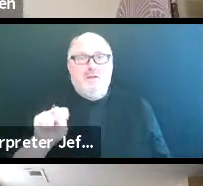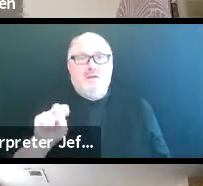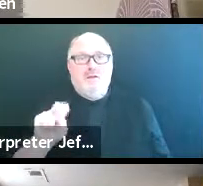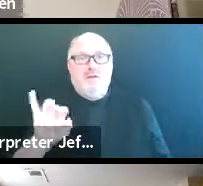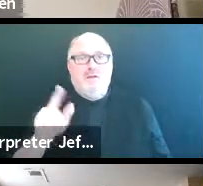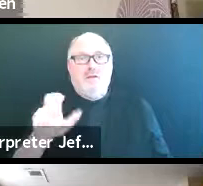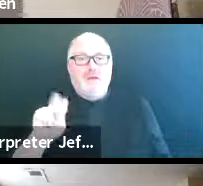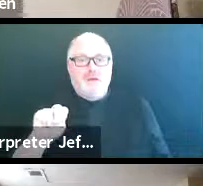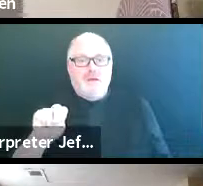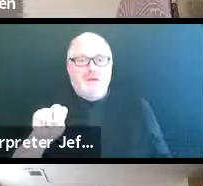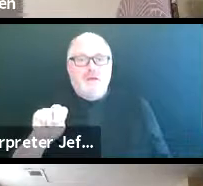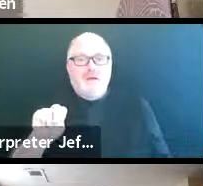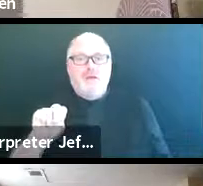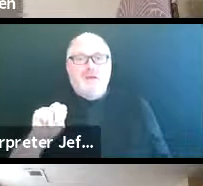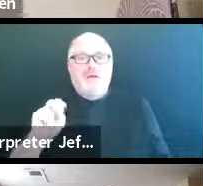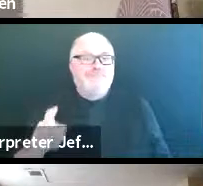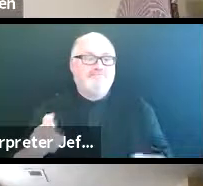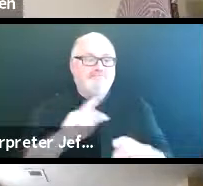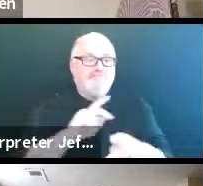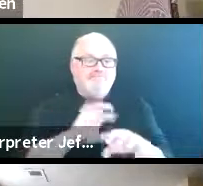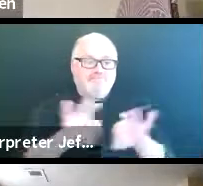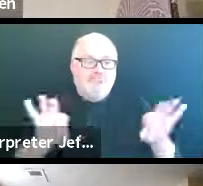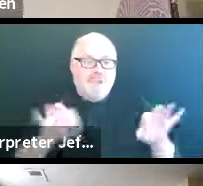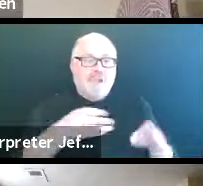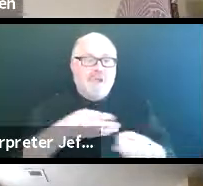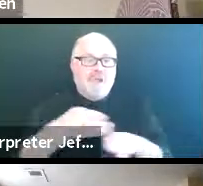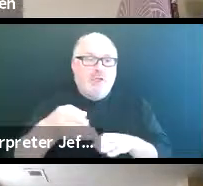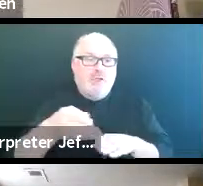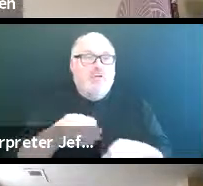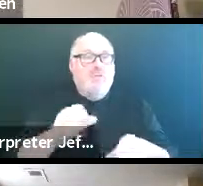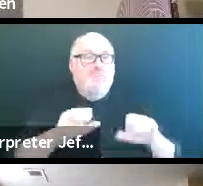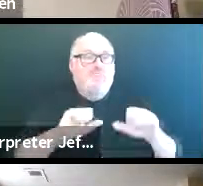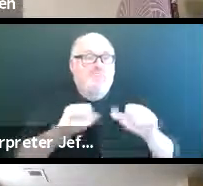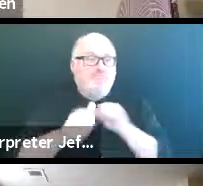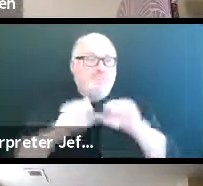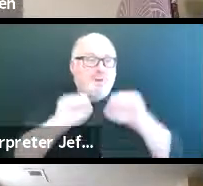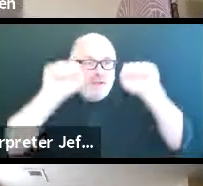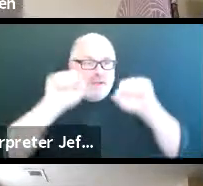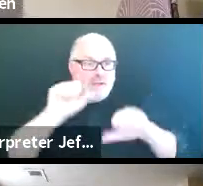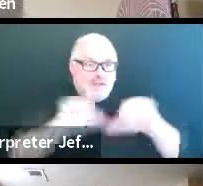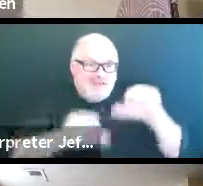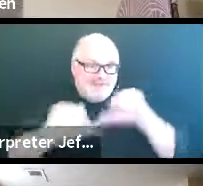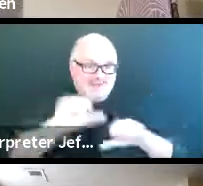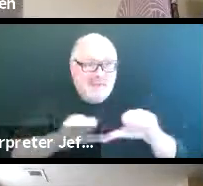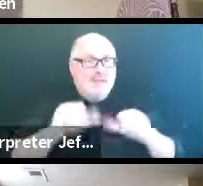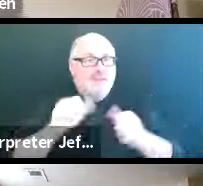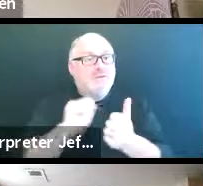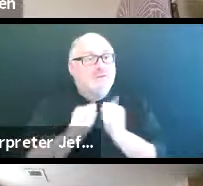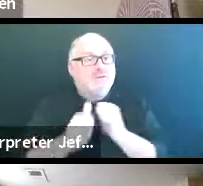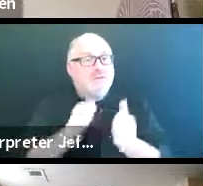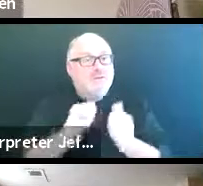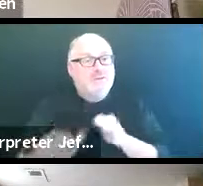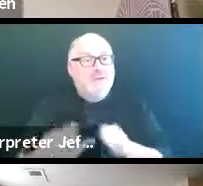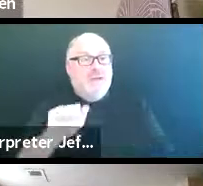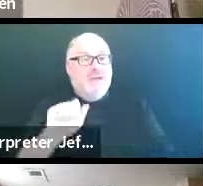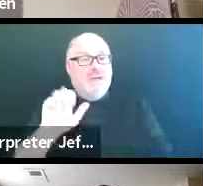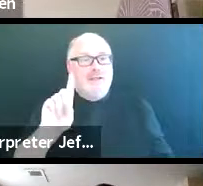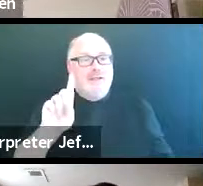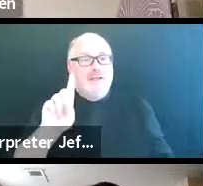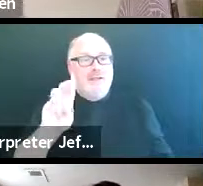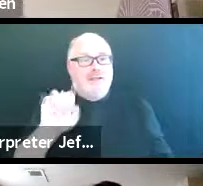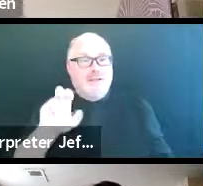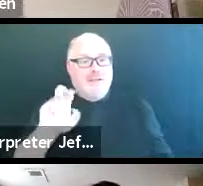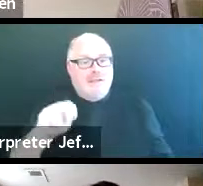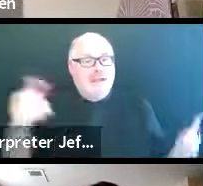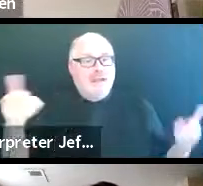Kyle Brannigan's major is Sport and Exercise Science, Sport Administration, and Kyle is